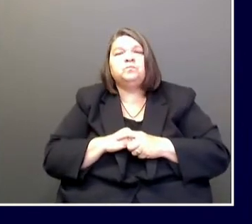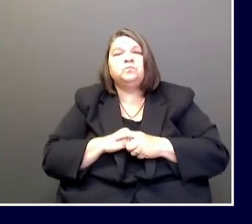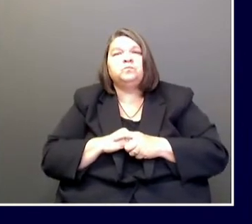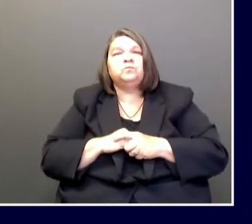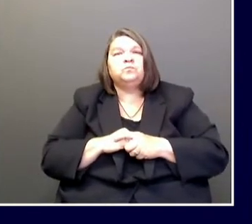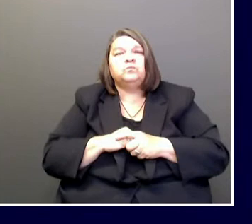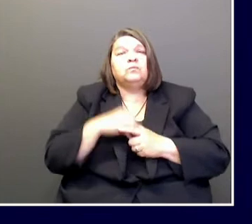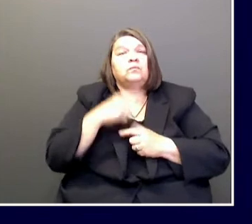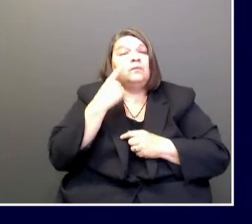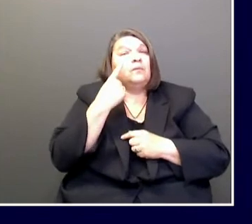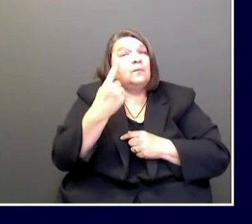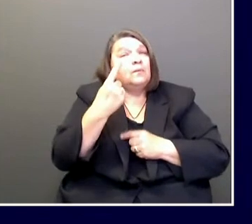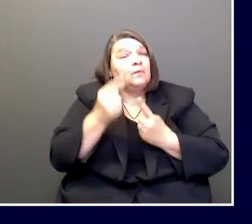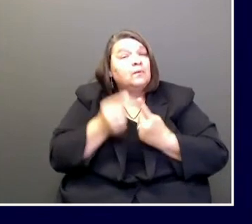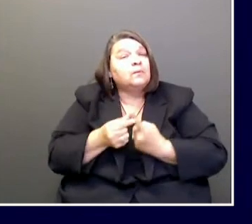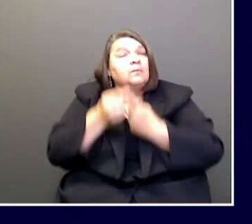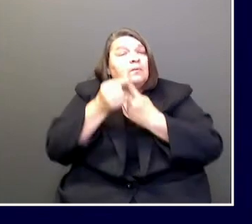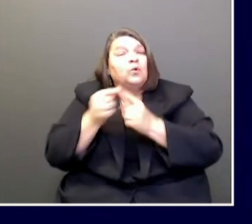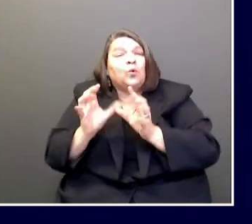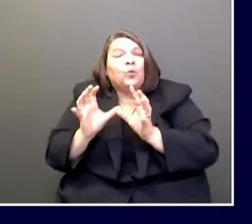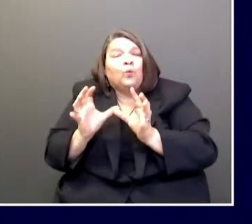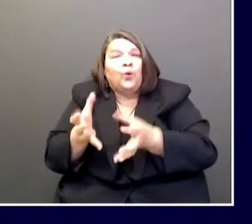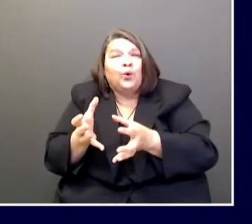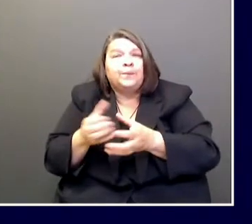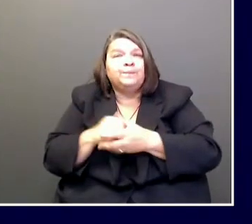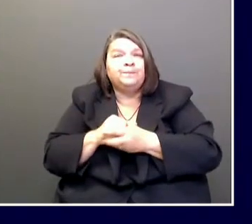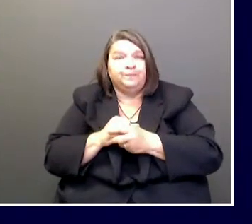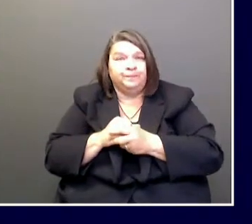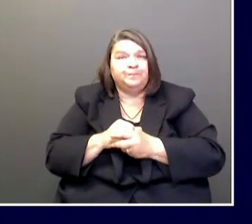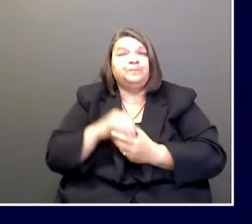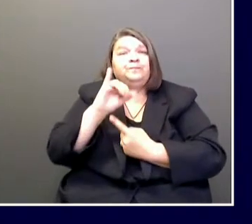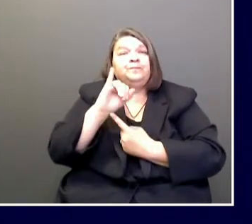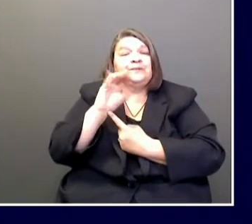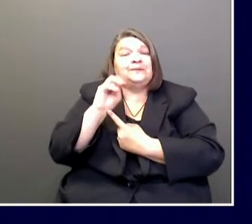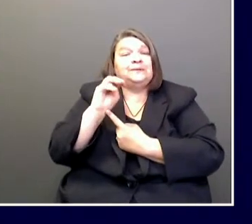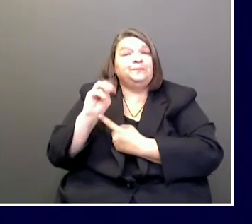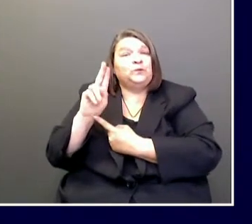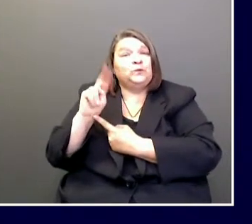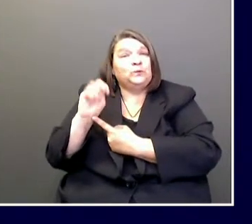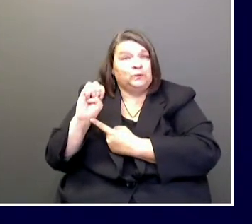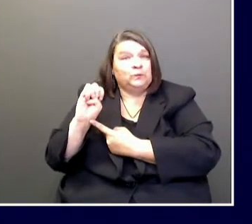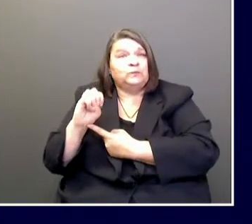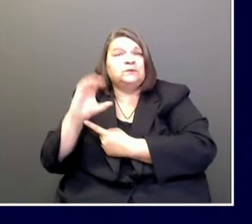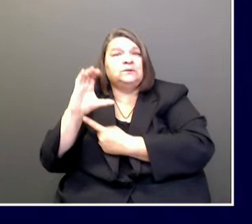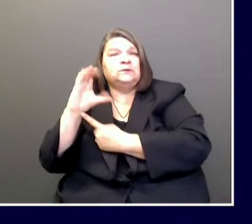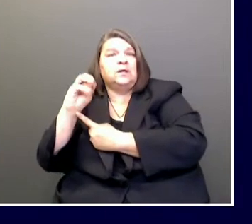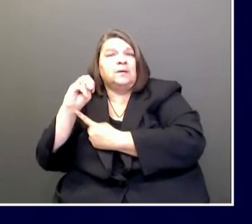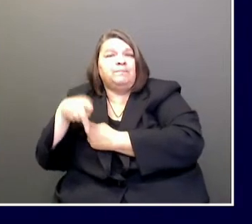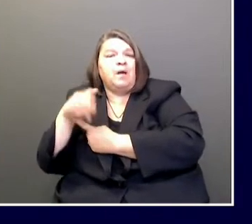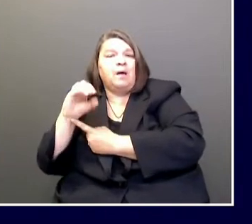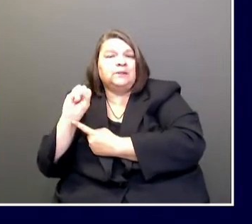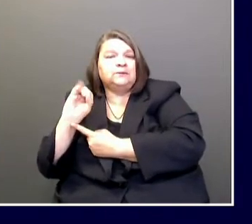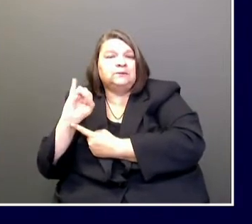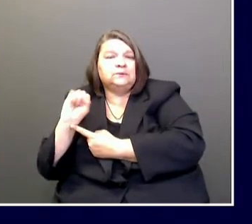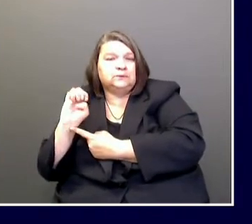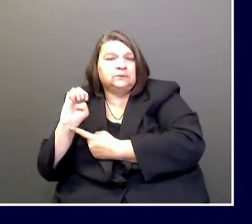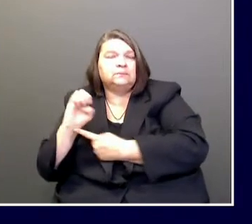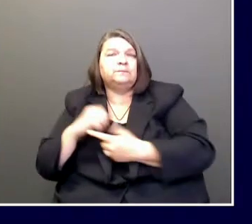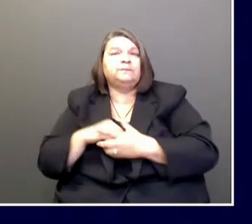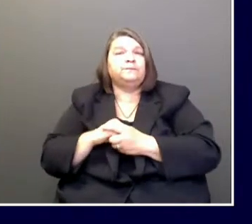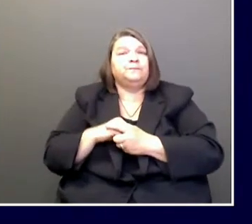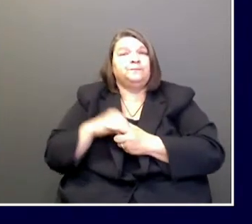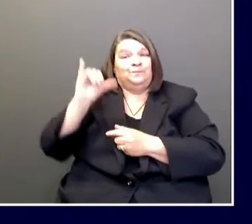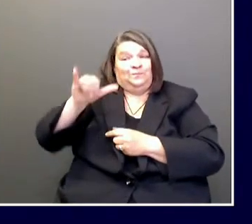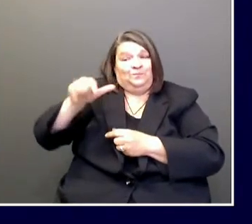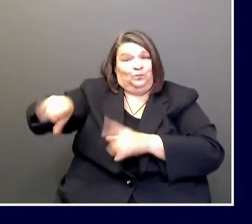and what they may need. And of course, as we talked about with Amy, we're keeping our eye on things on the horizon. But at this time, the